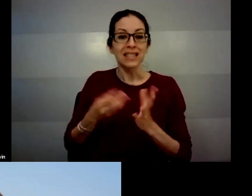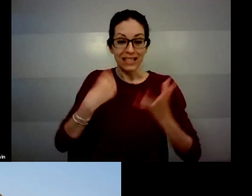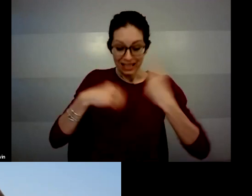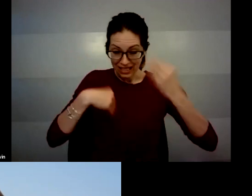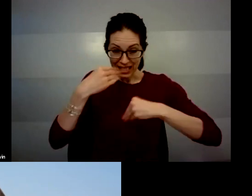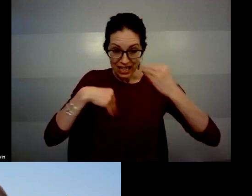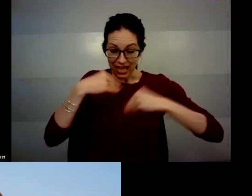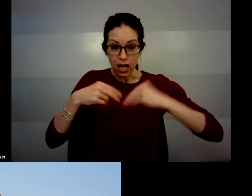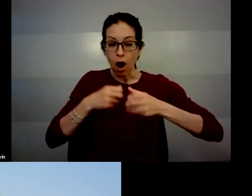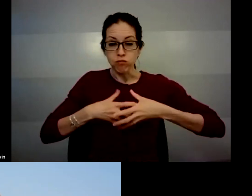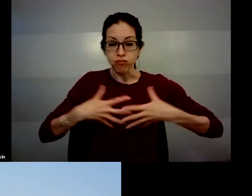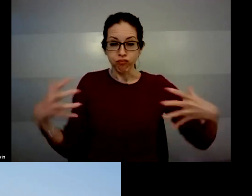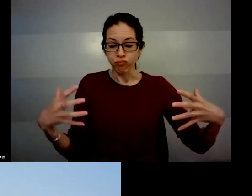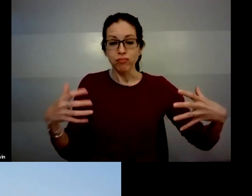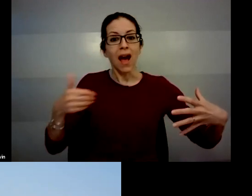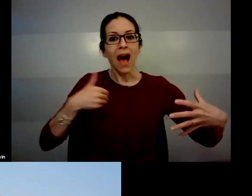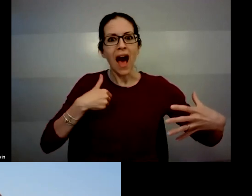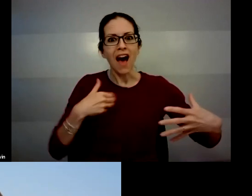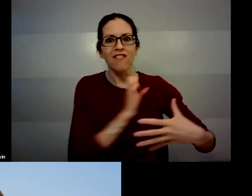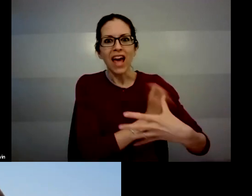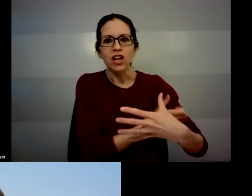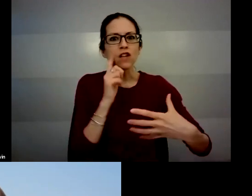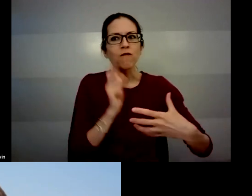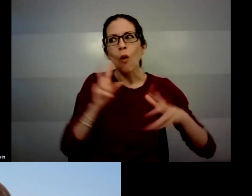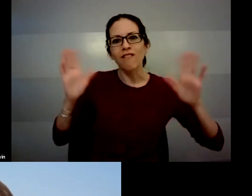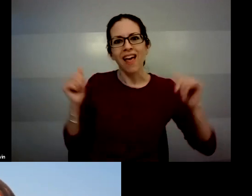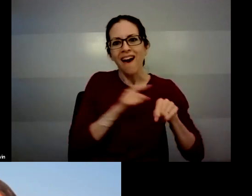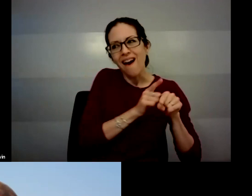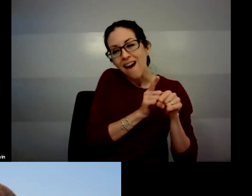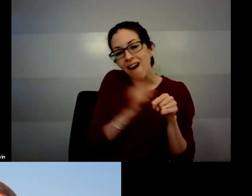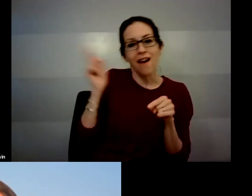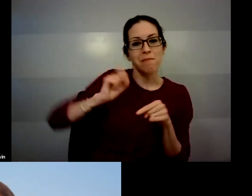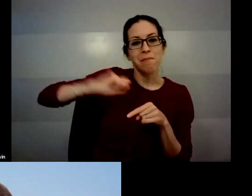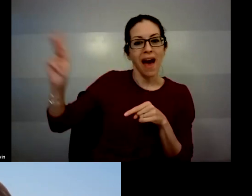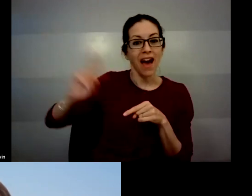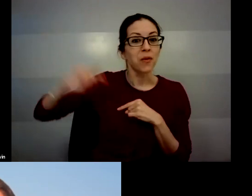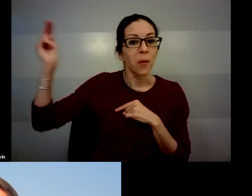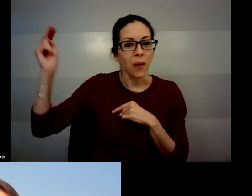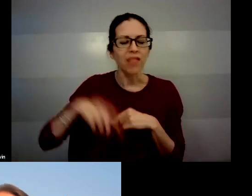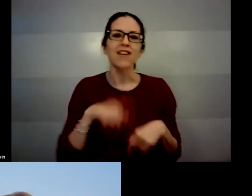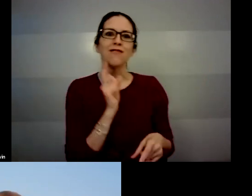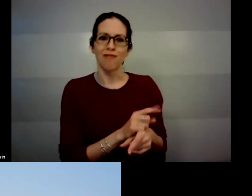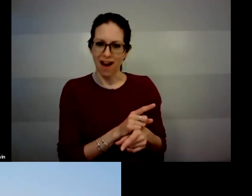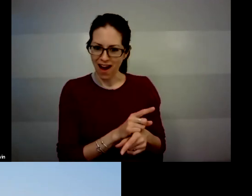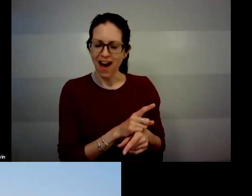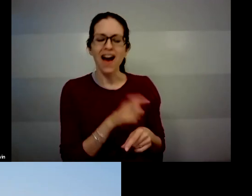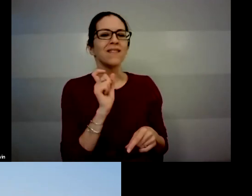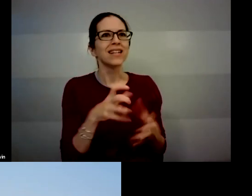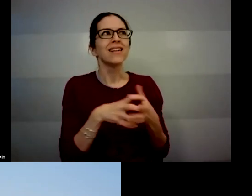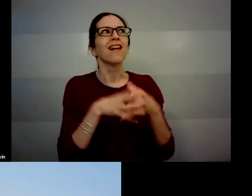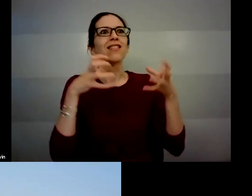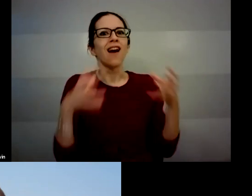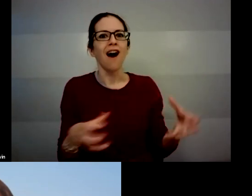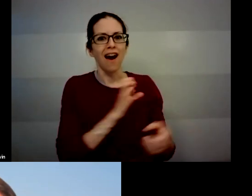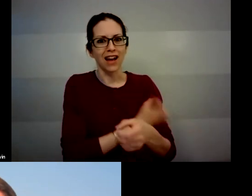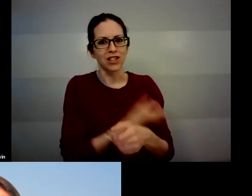migrating back up north, right? Yeah. Yes. So it takes a lot of energy for a bird to make it all the way